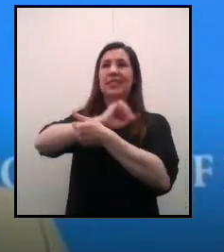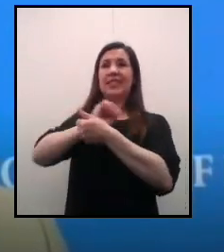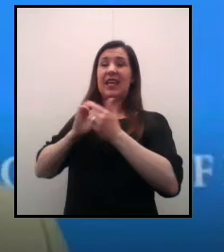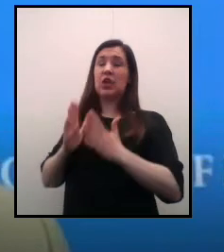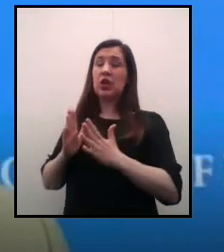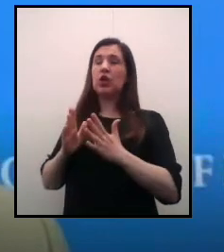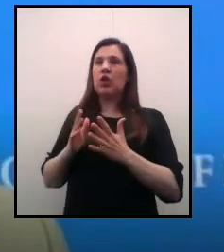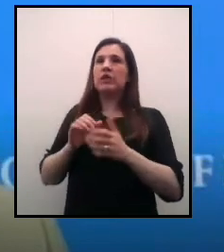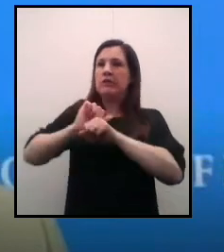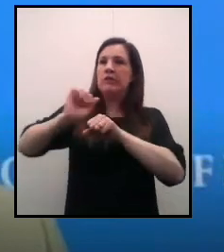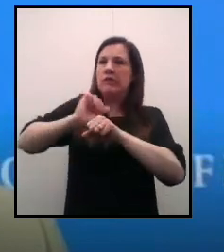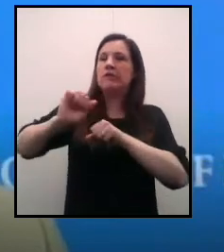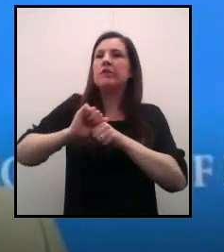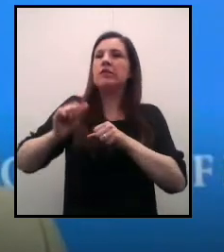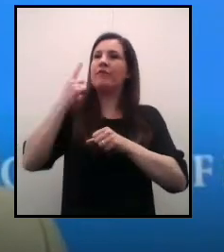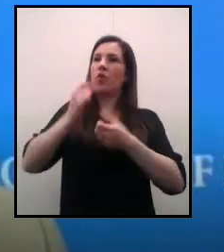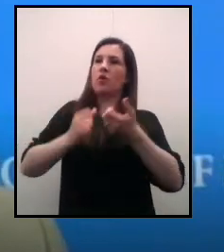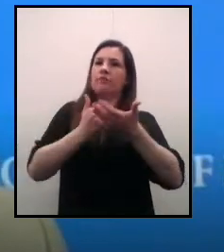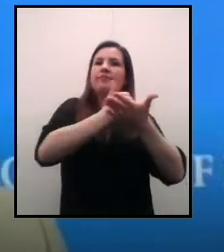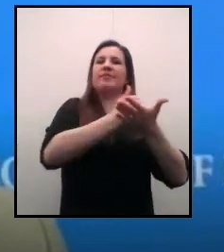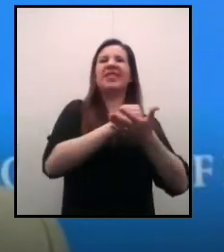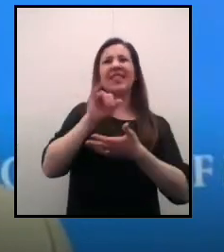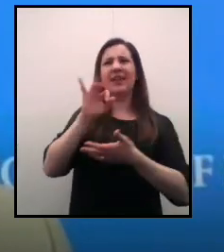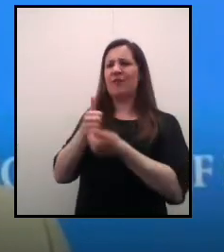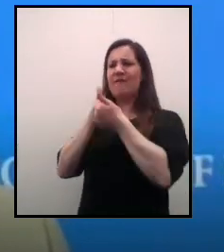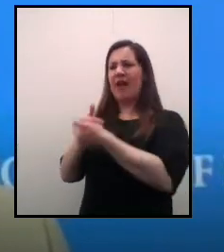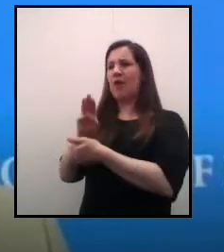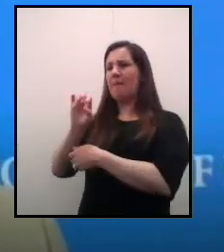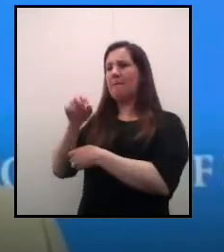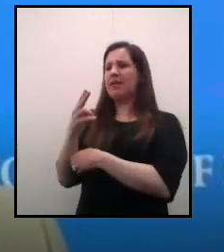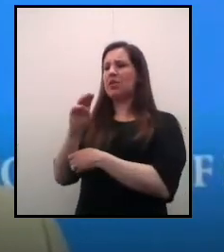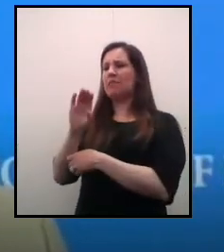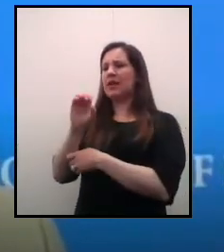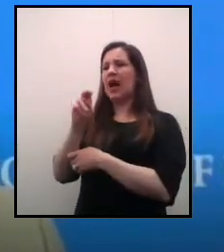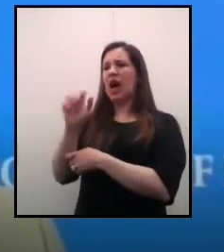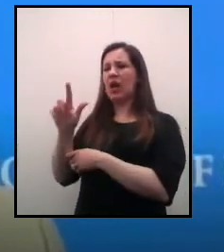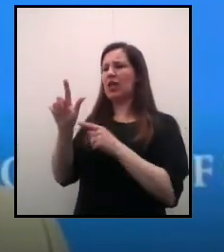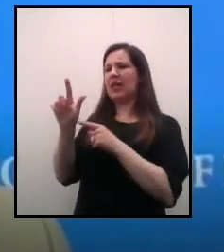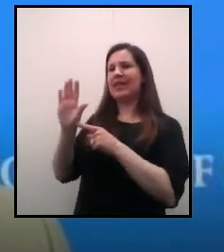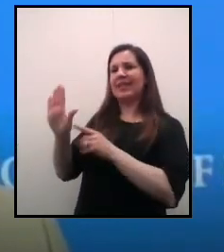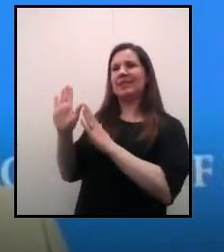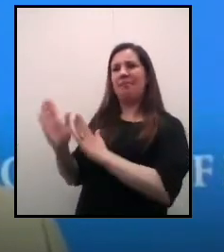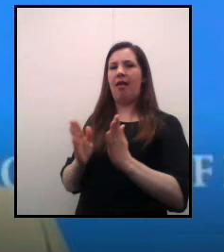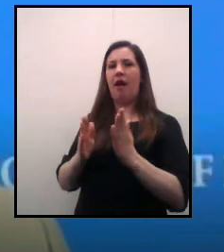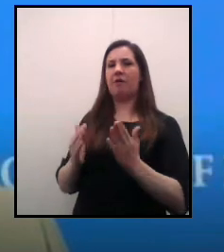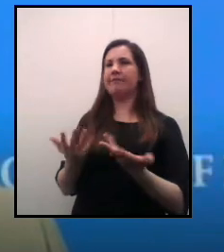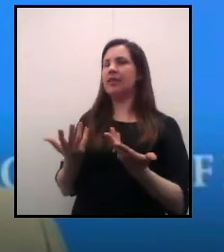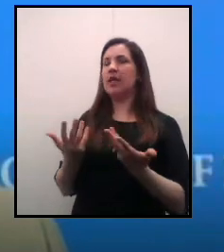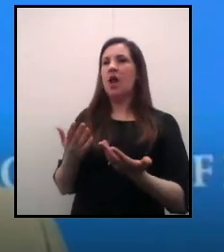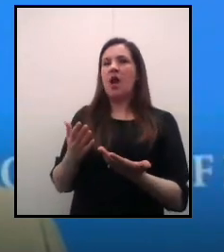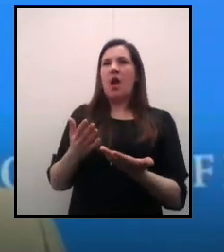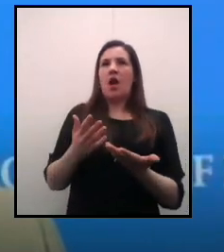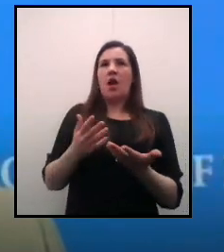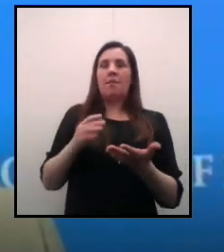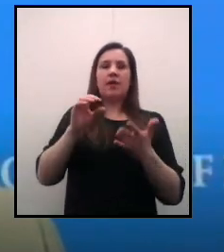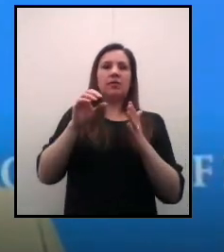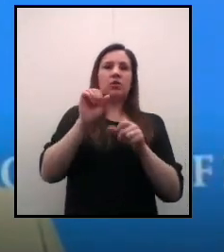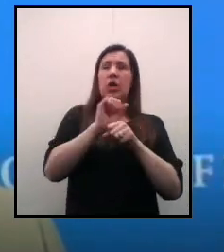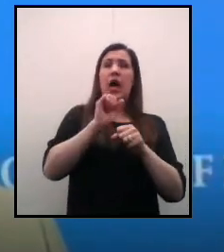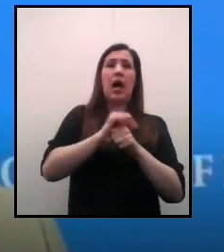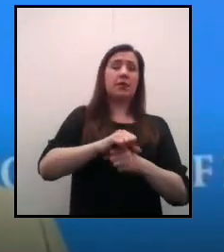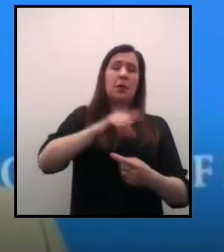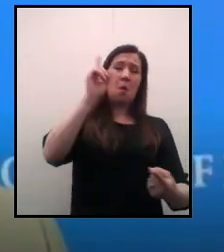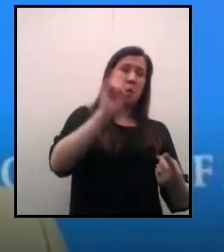done, because if we followed the Mitch McConnell method, we're going to see a decimation of services across the board with state and local